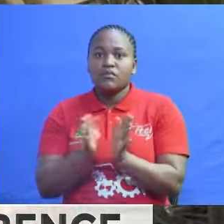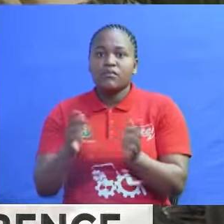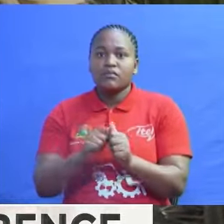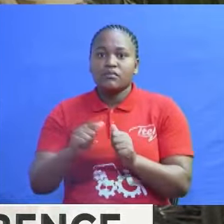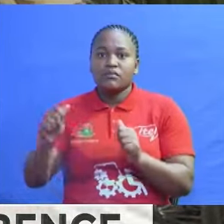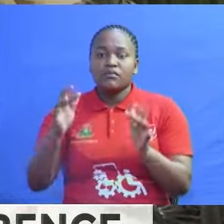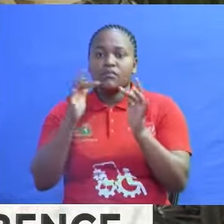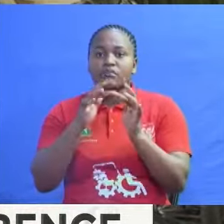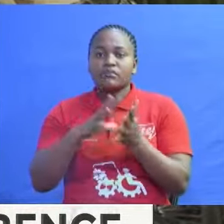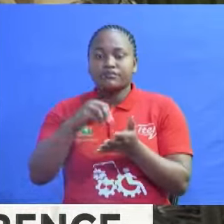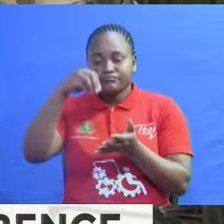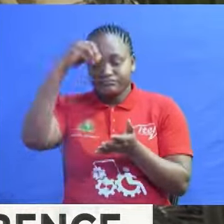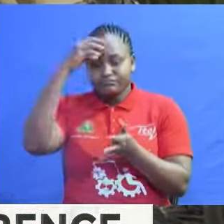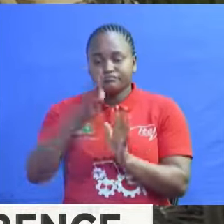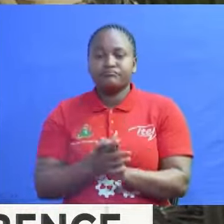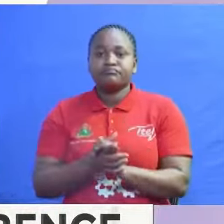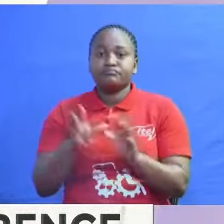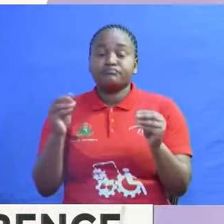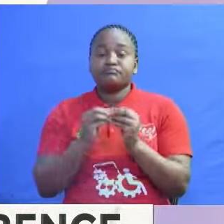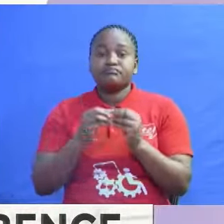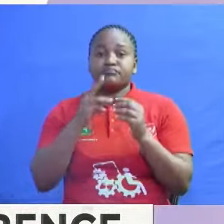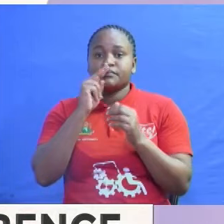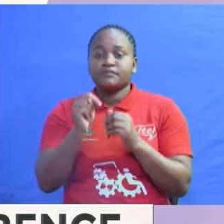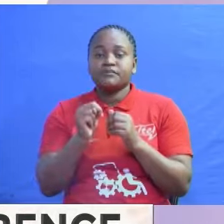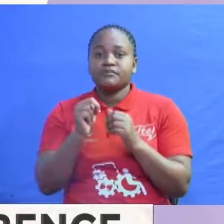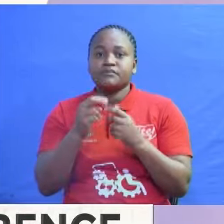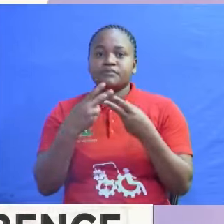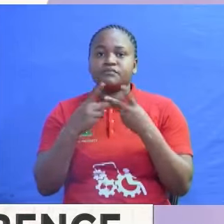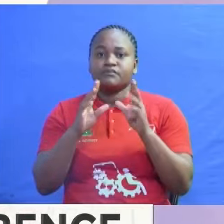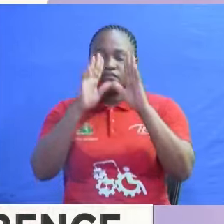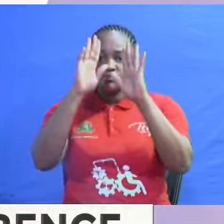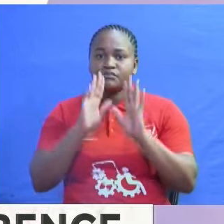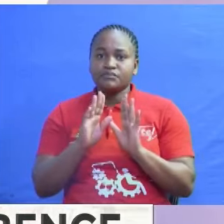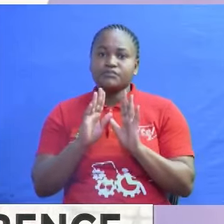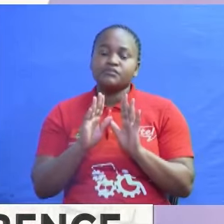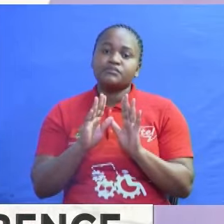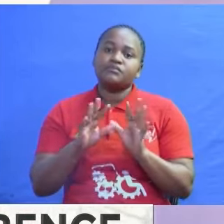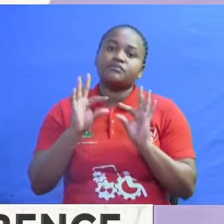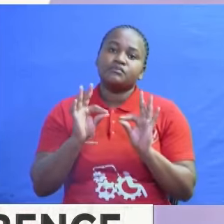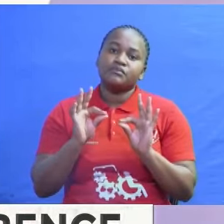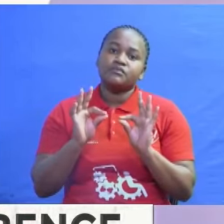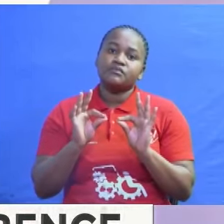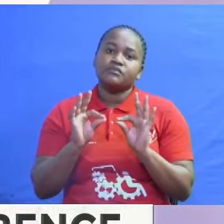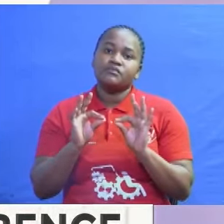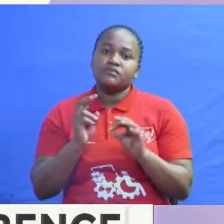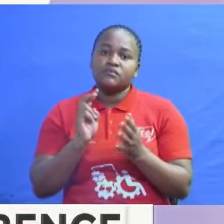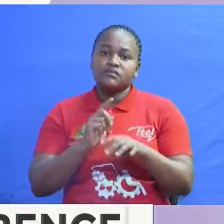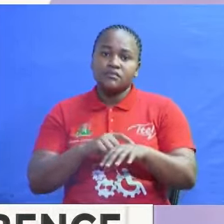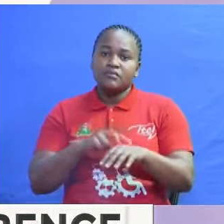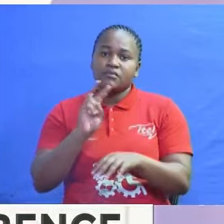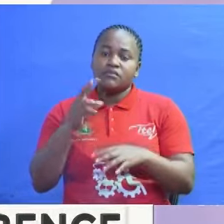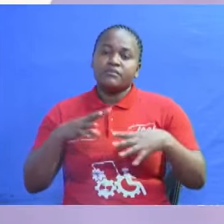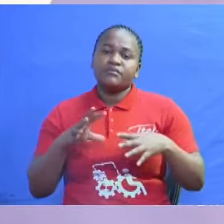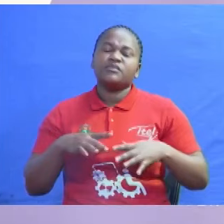and Online Learning. The conference has been extremely fantastic. And when I saw the crowd, I was